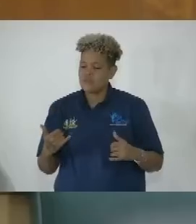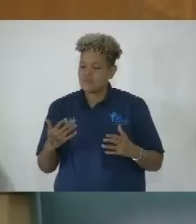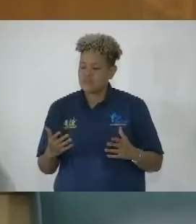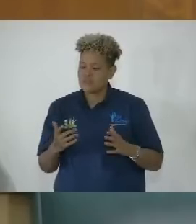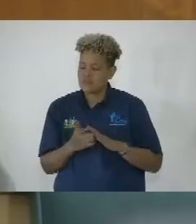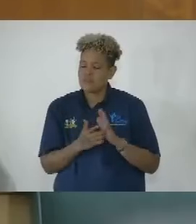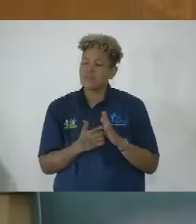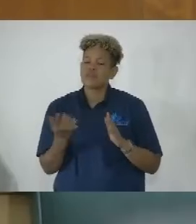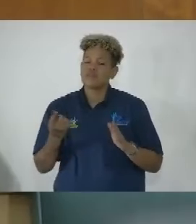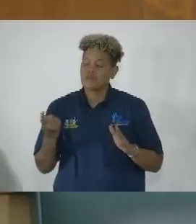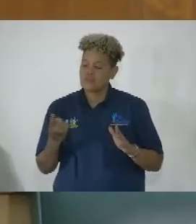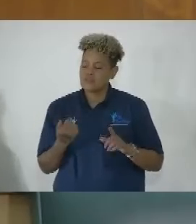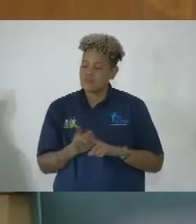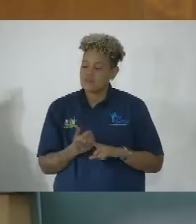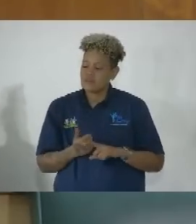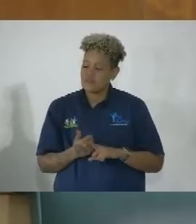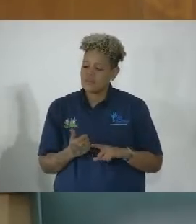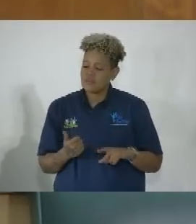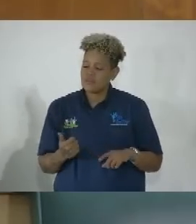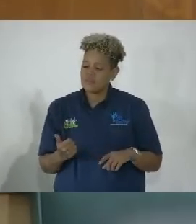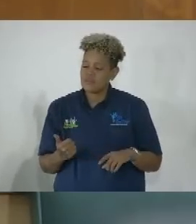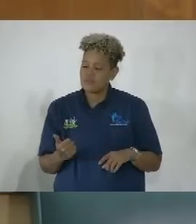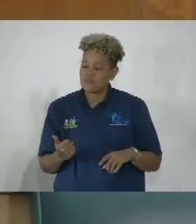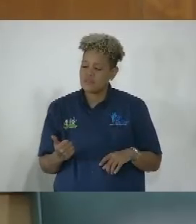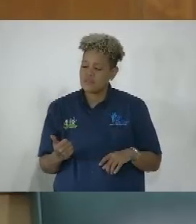is something that we can consider.